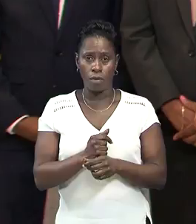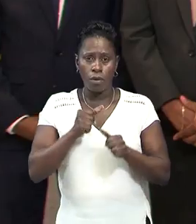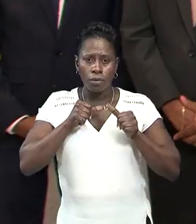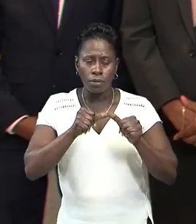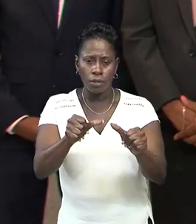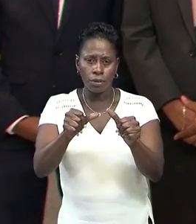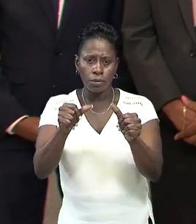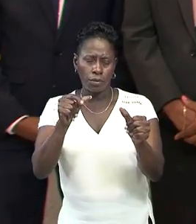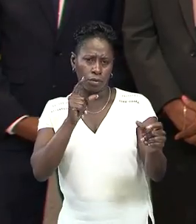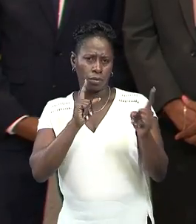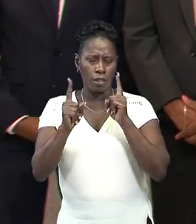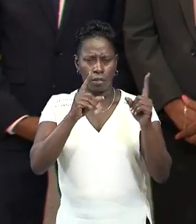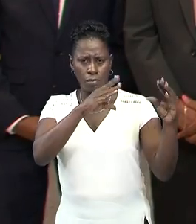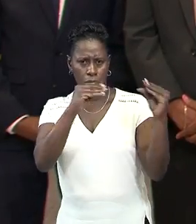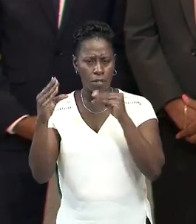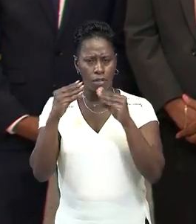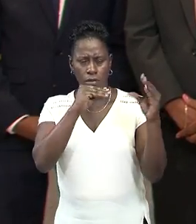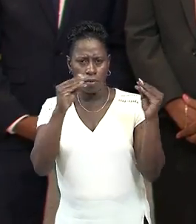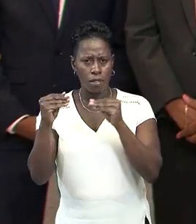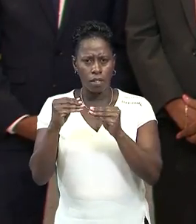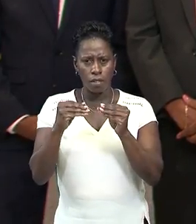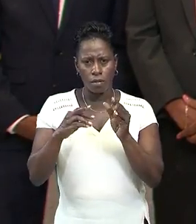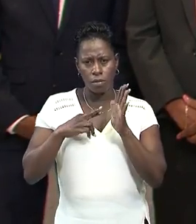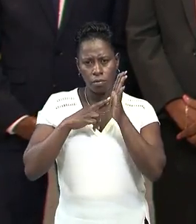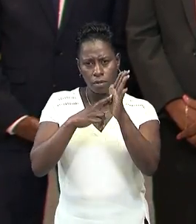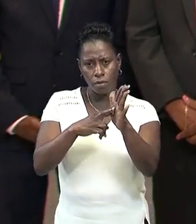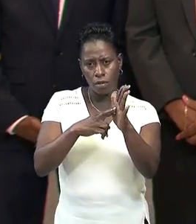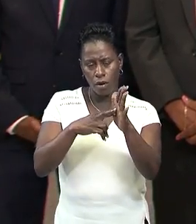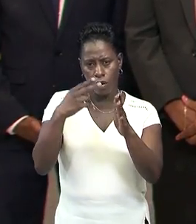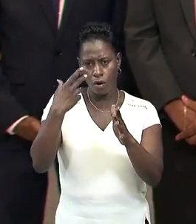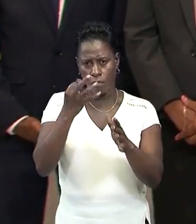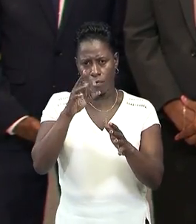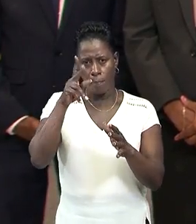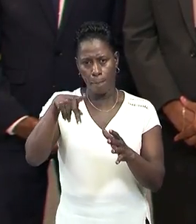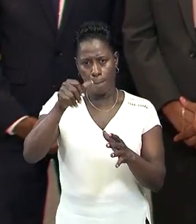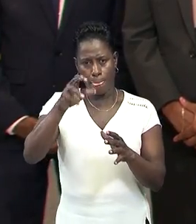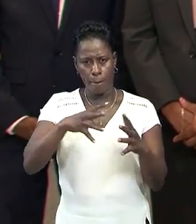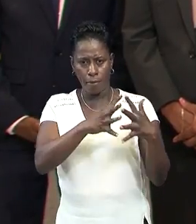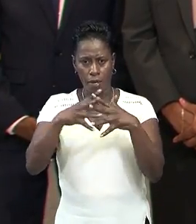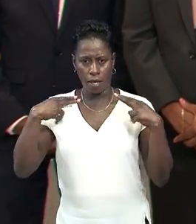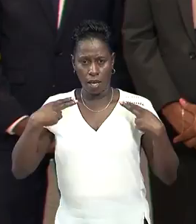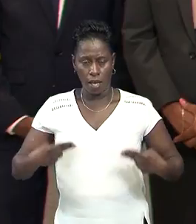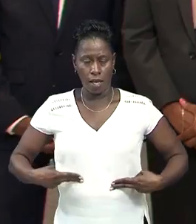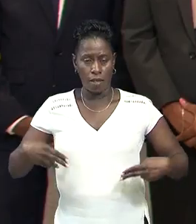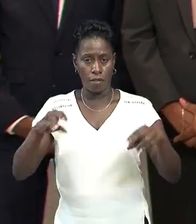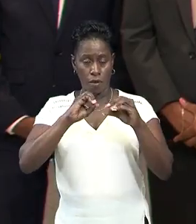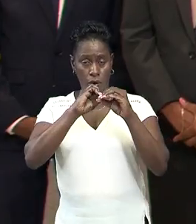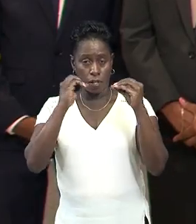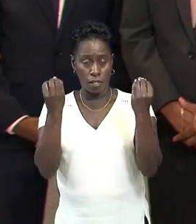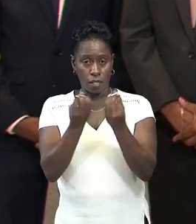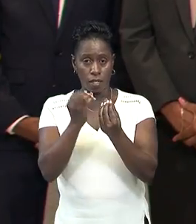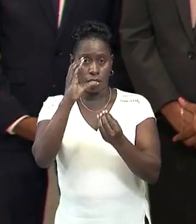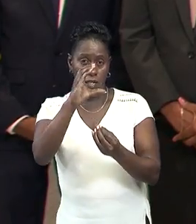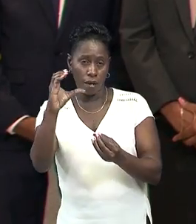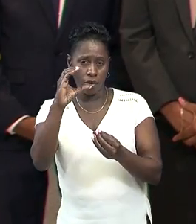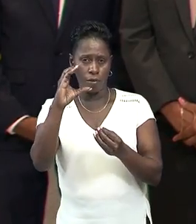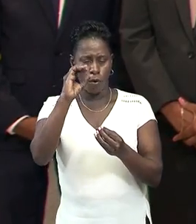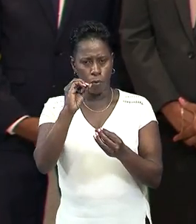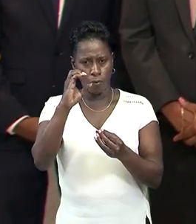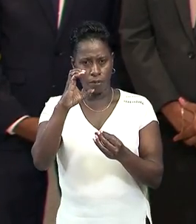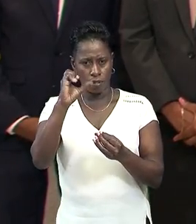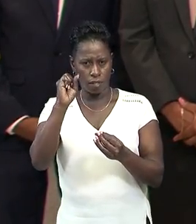been in constant engagement with representatives from the Pan American Health Organization, CARICOM,